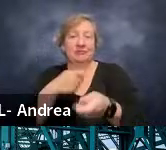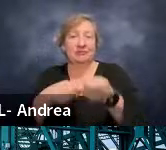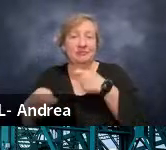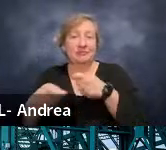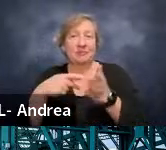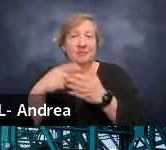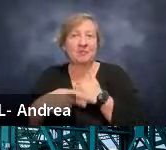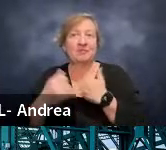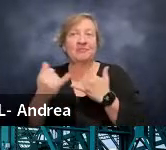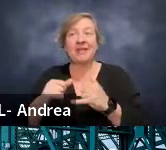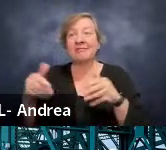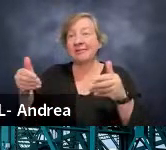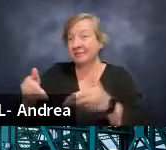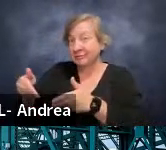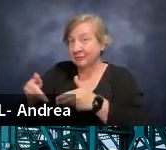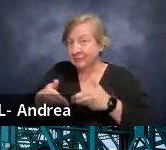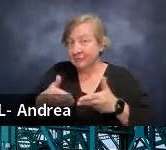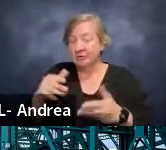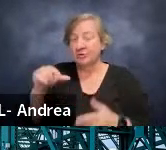Greg.